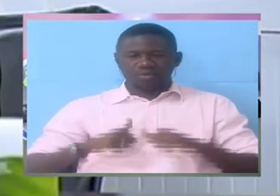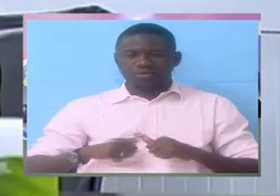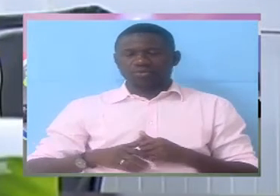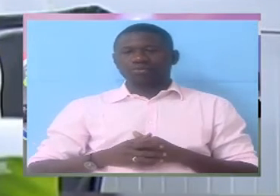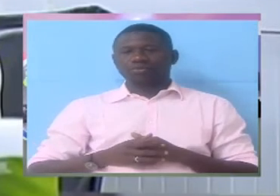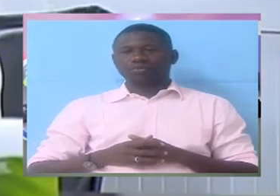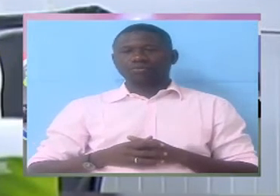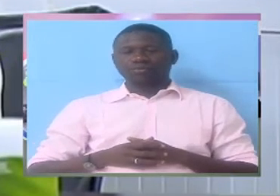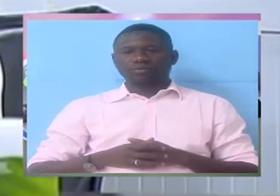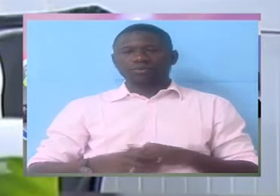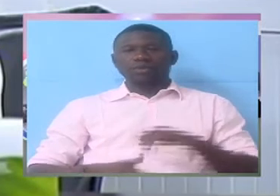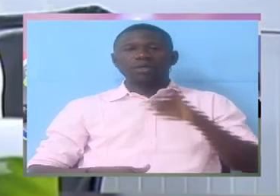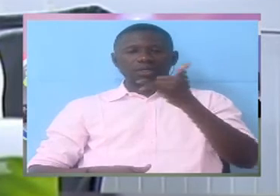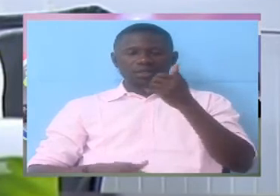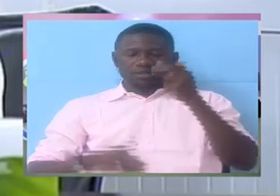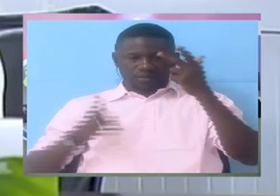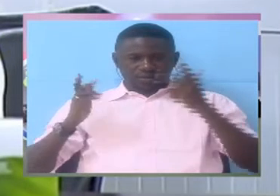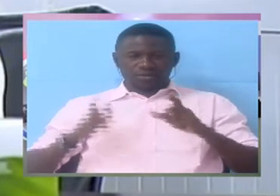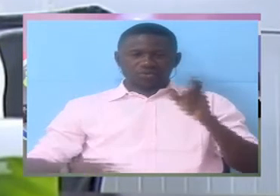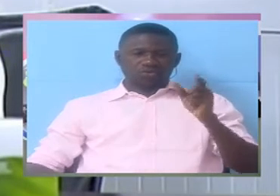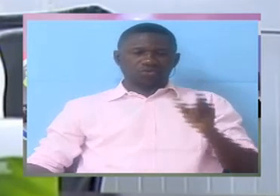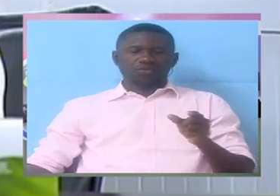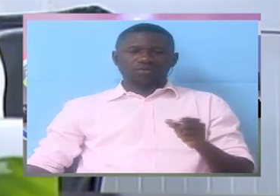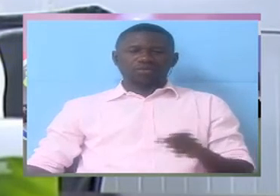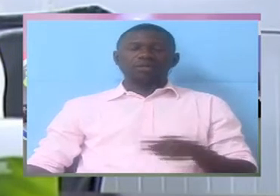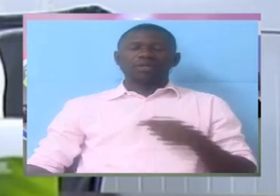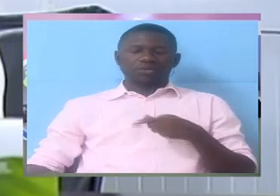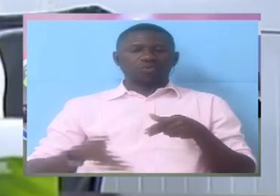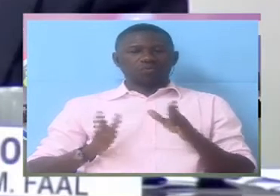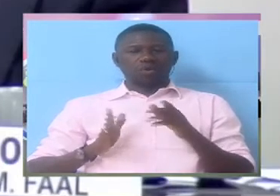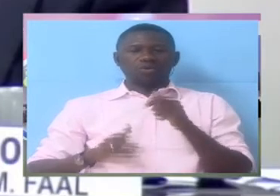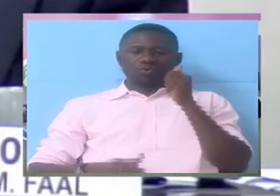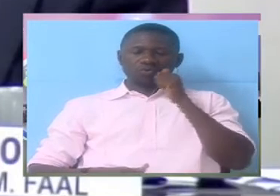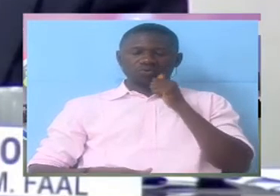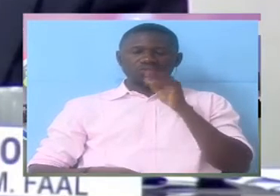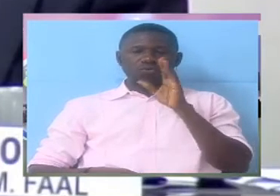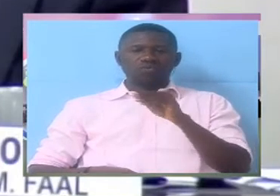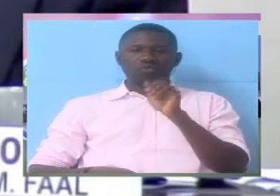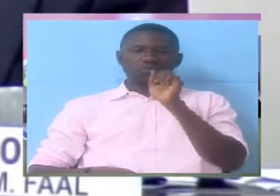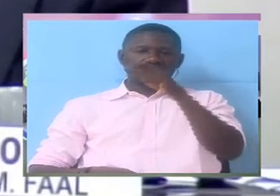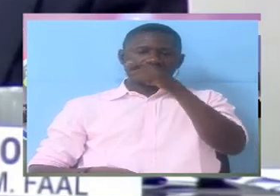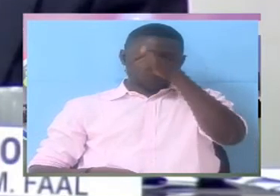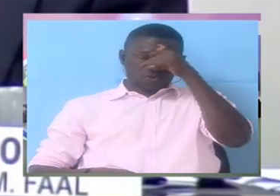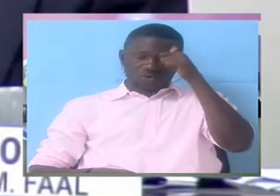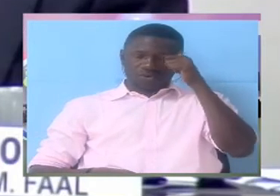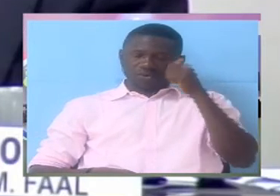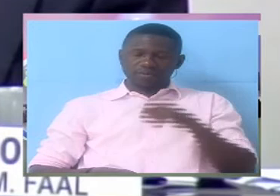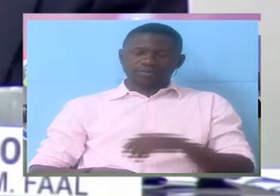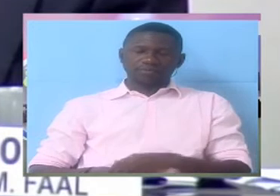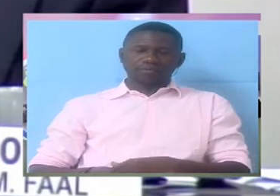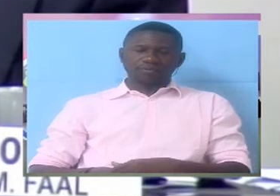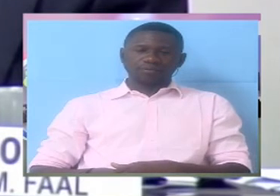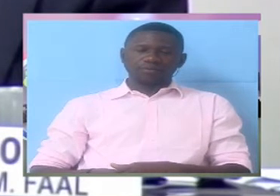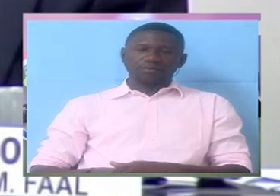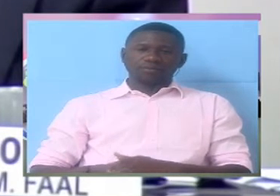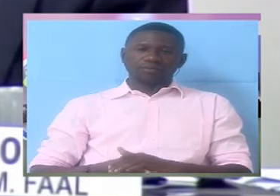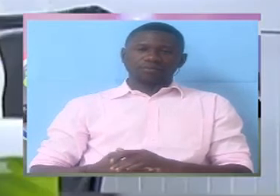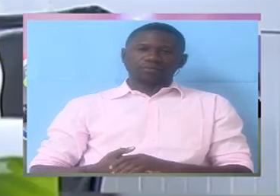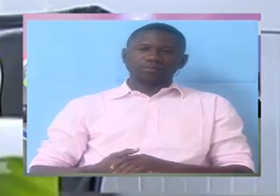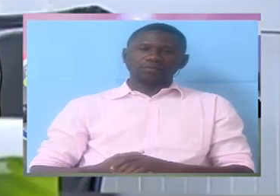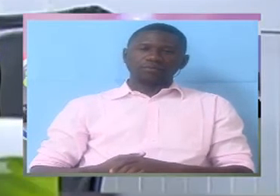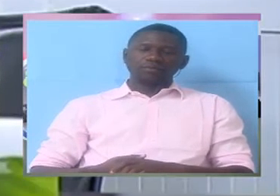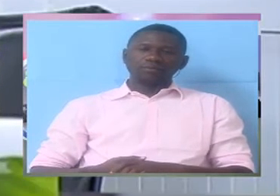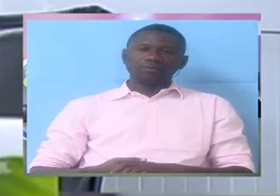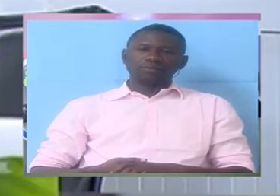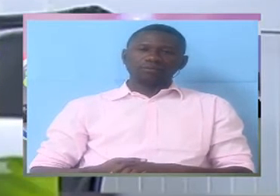Yes, Council. Ha, Council. That's the way you used to do your work. Wala silo ta mandiri nyati no al kala do ko